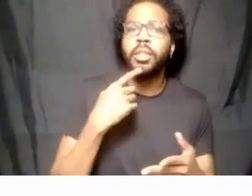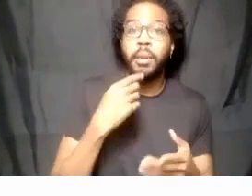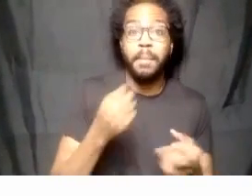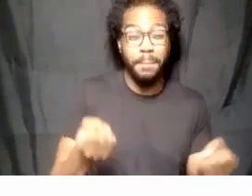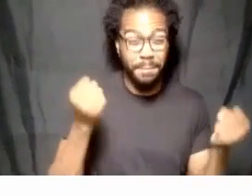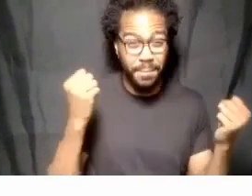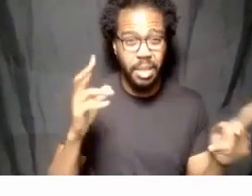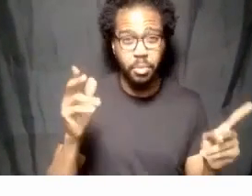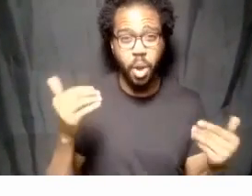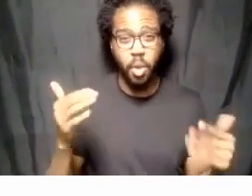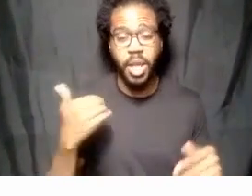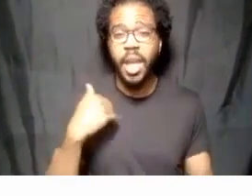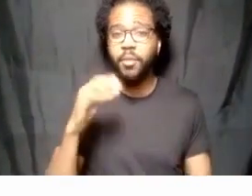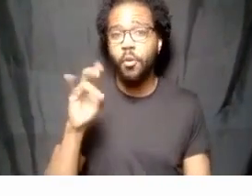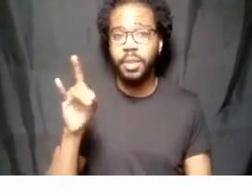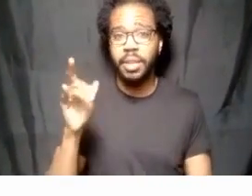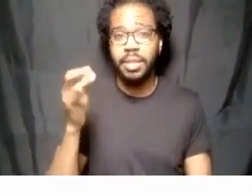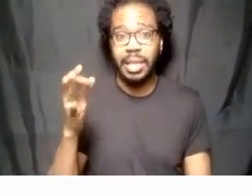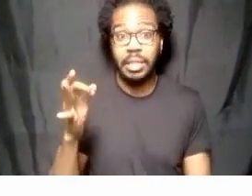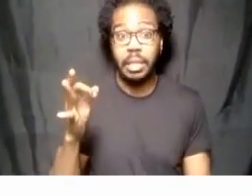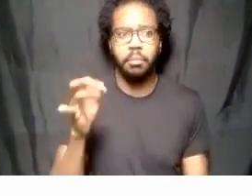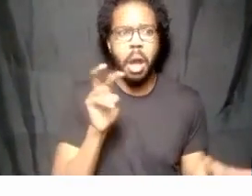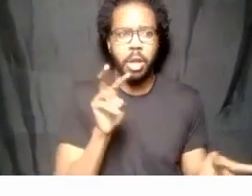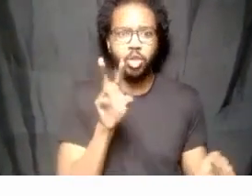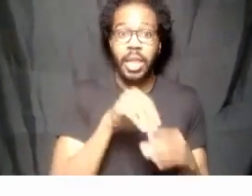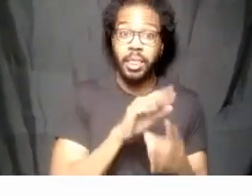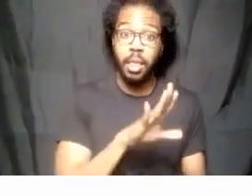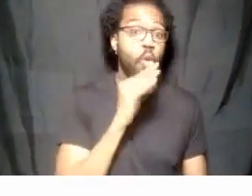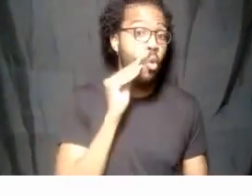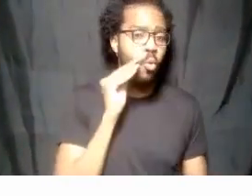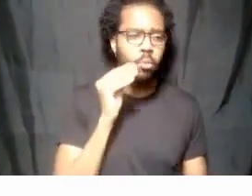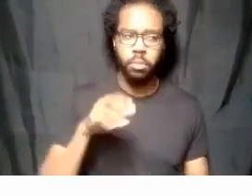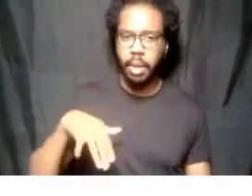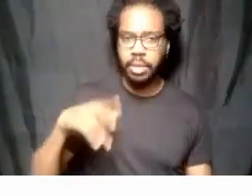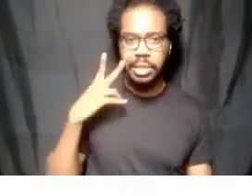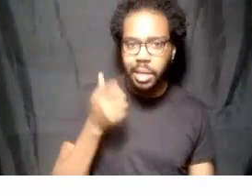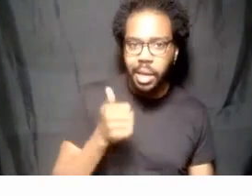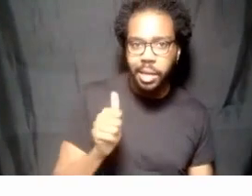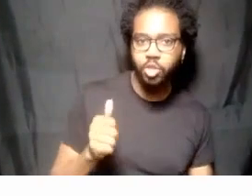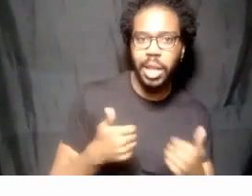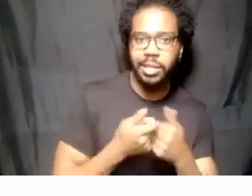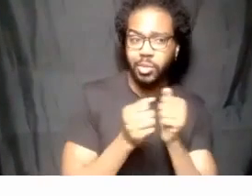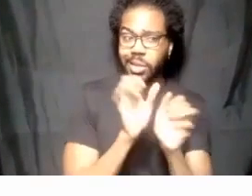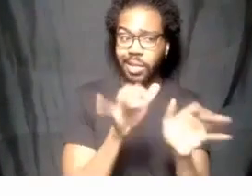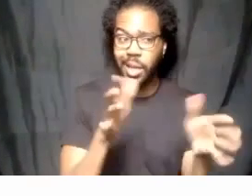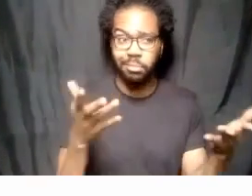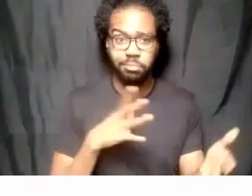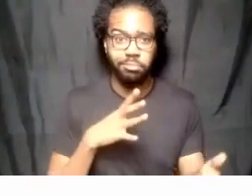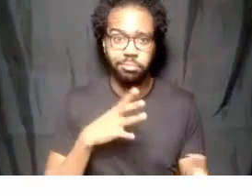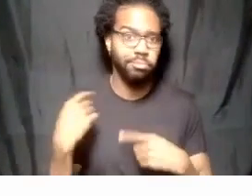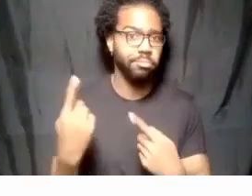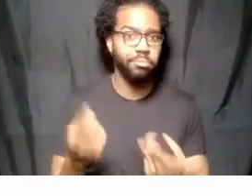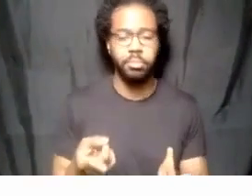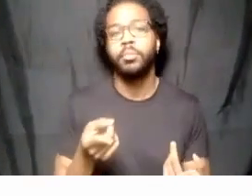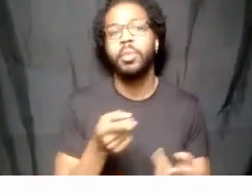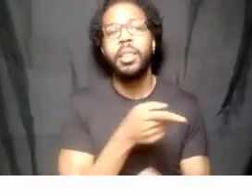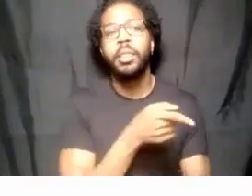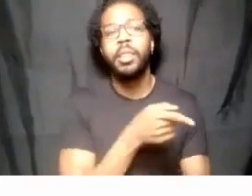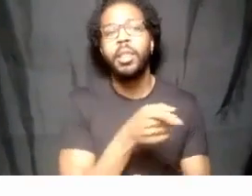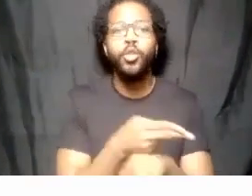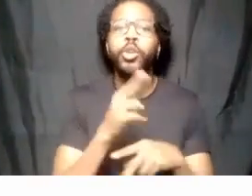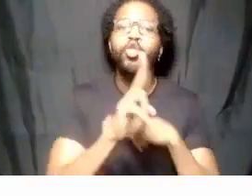who are being monitored in their home, and we aren't seeing any challenges with that. They are using